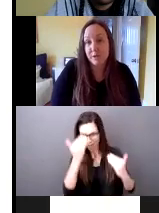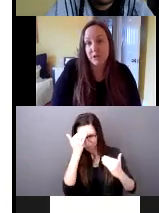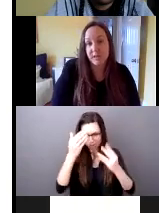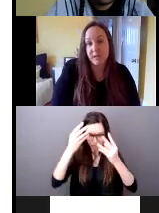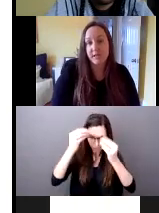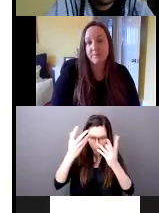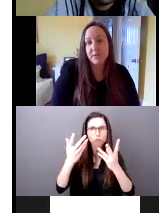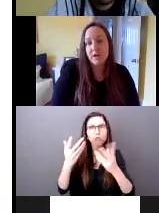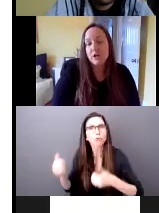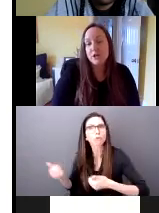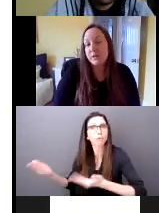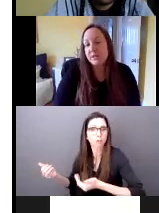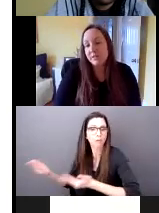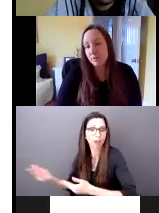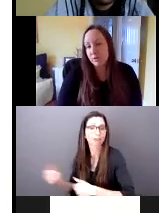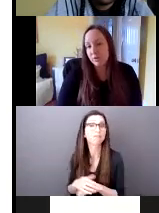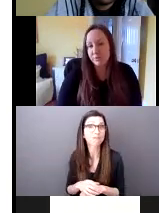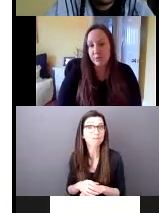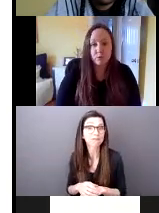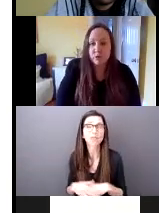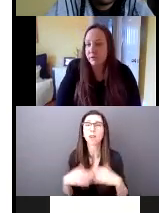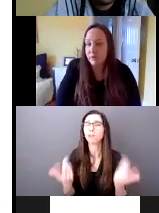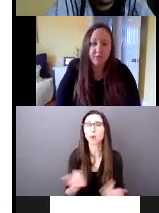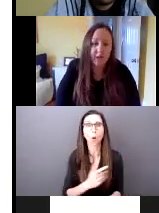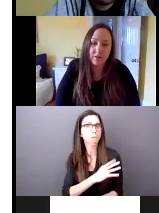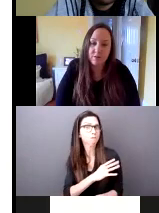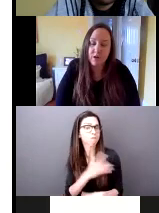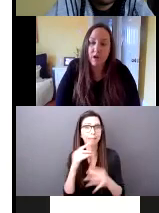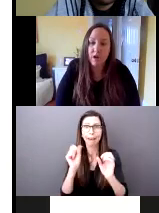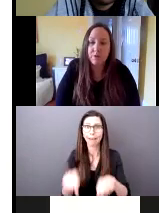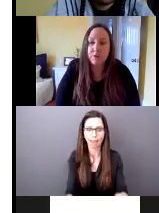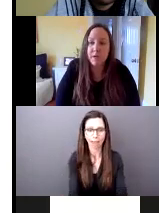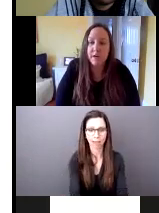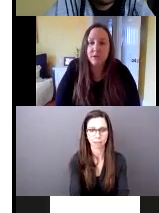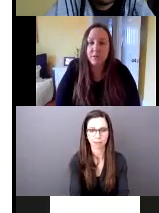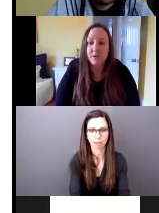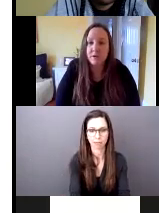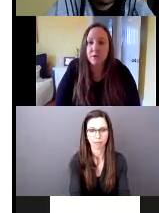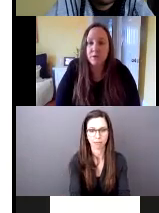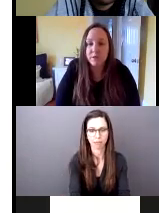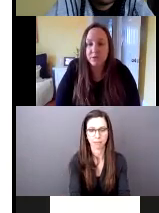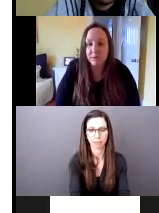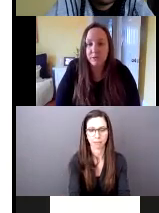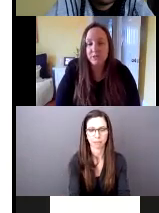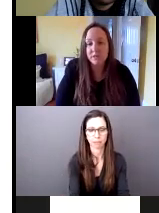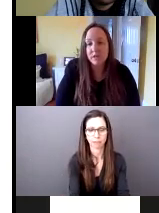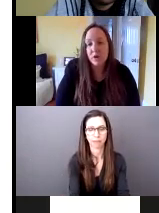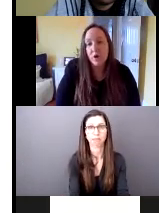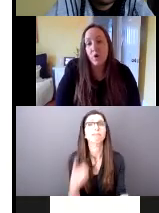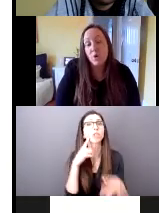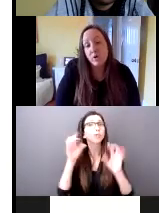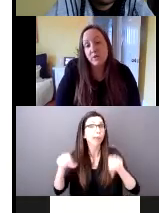and information they need. So it is available over the phone 24/7. You'll connect with a community resource